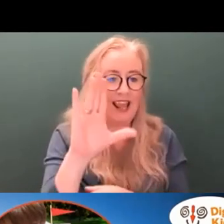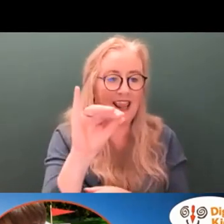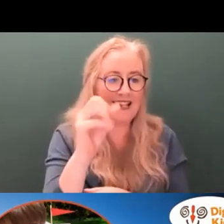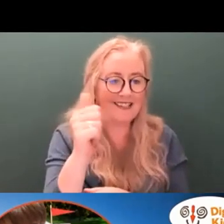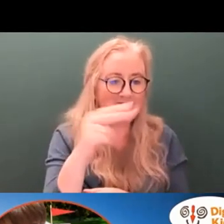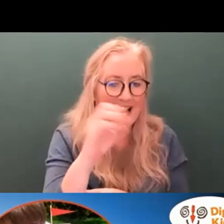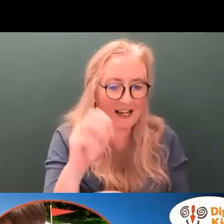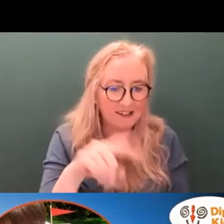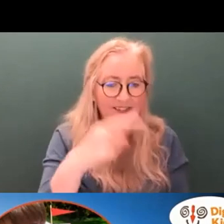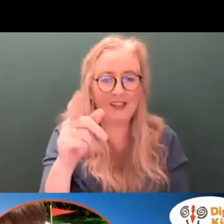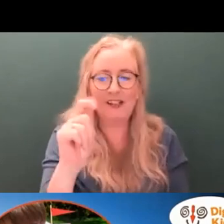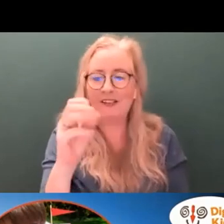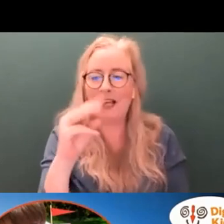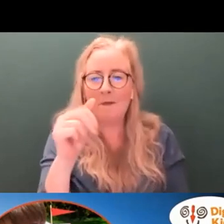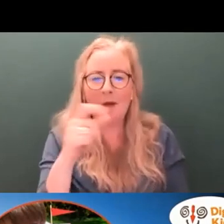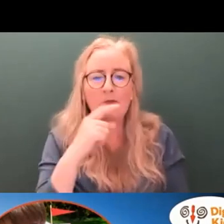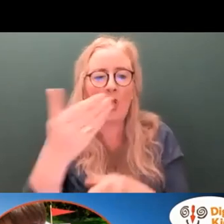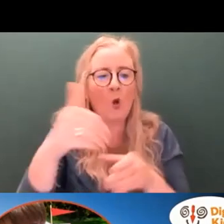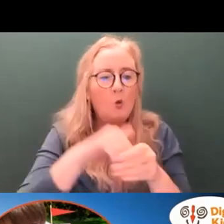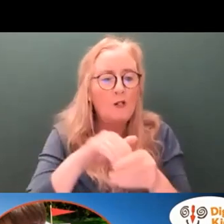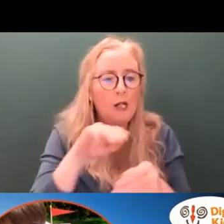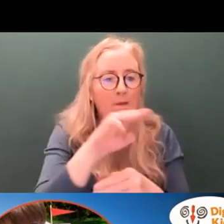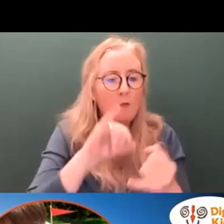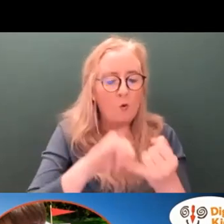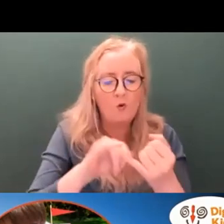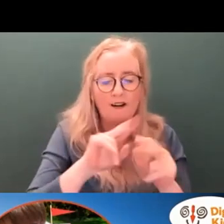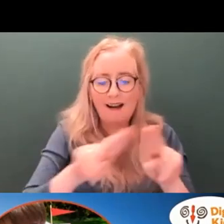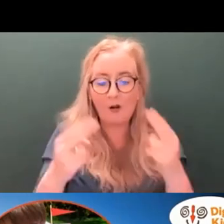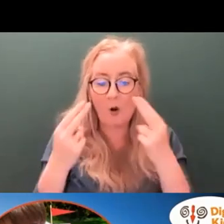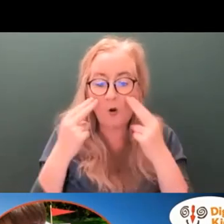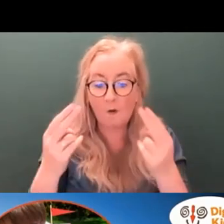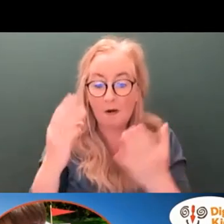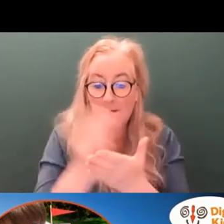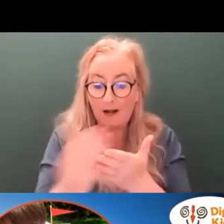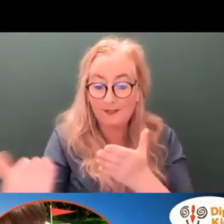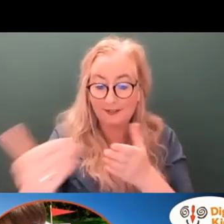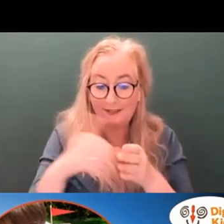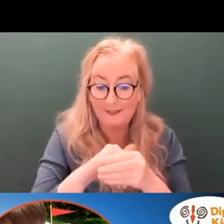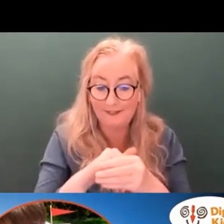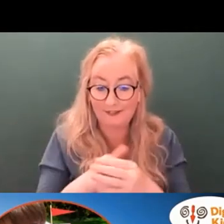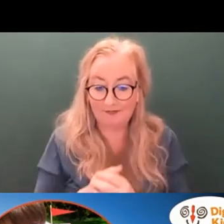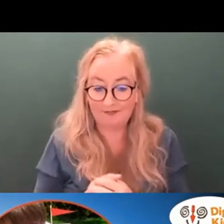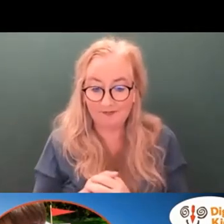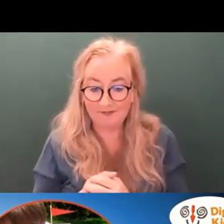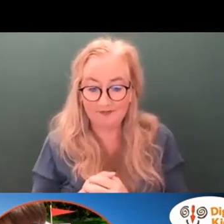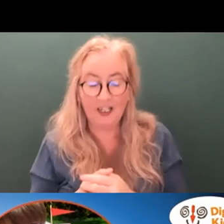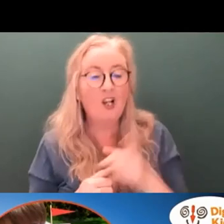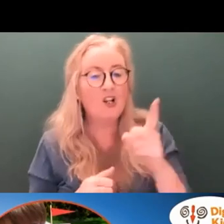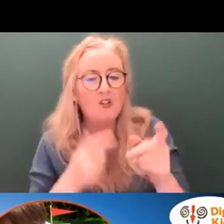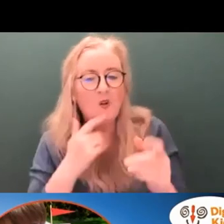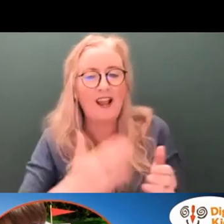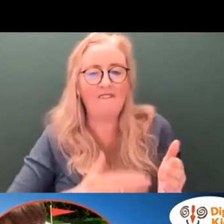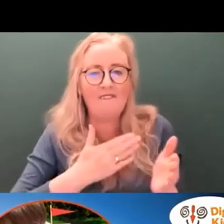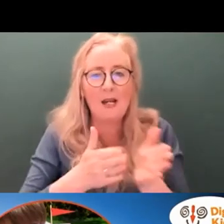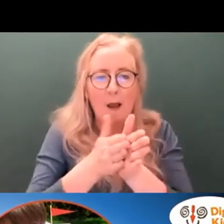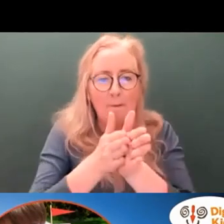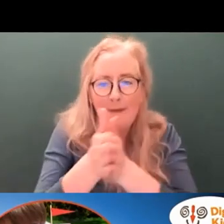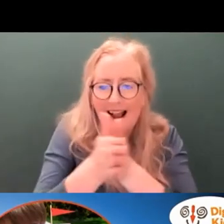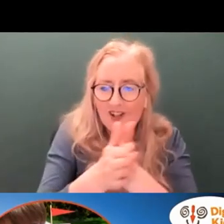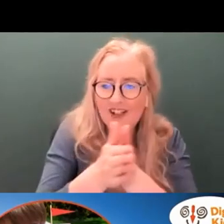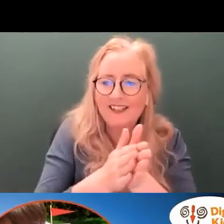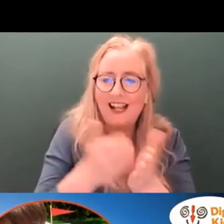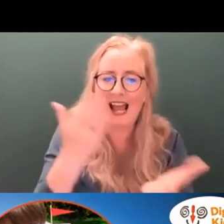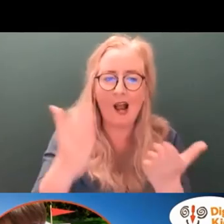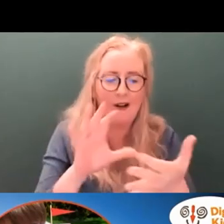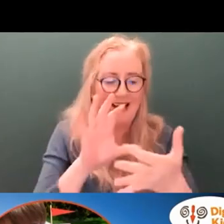to include people who might not normally think about something, to feel that passion and find ways to connect